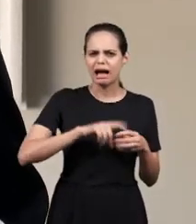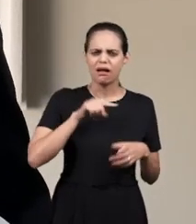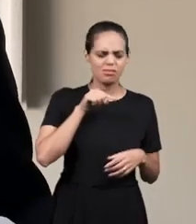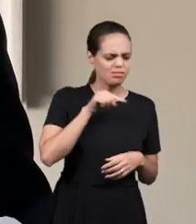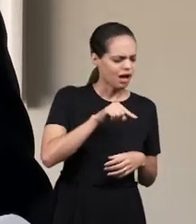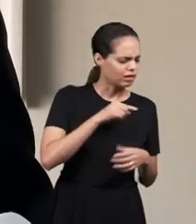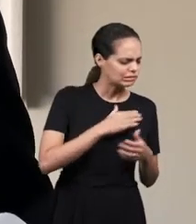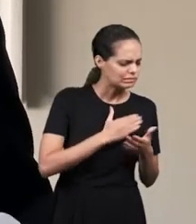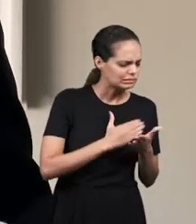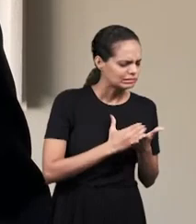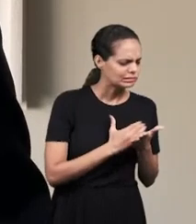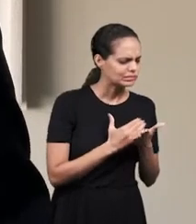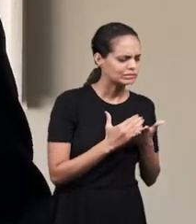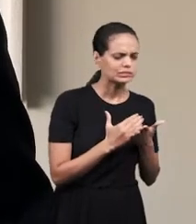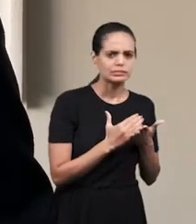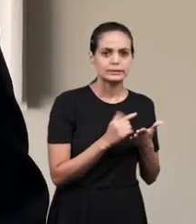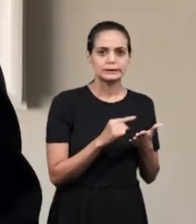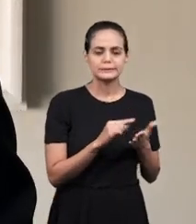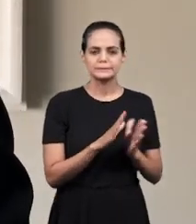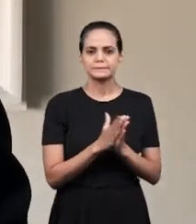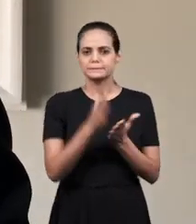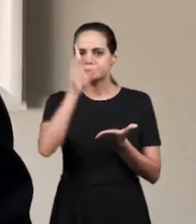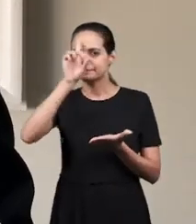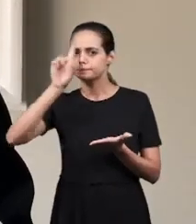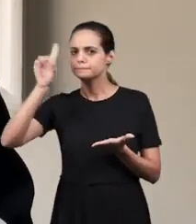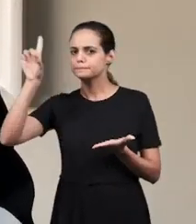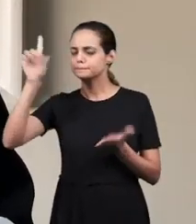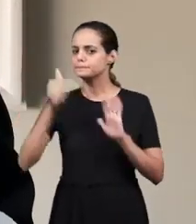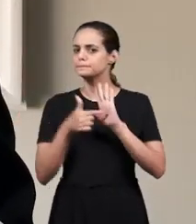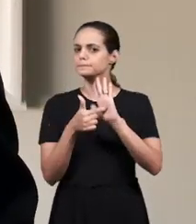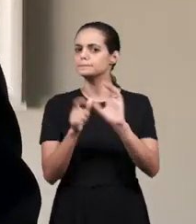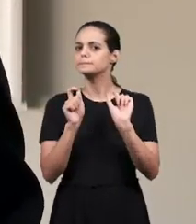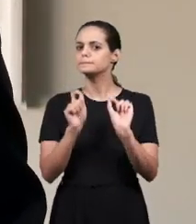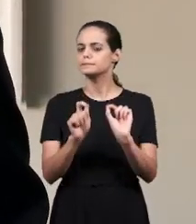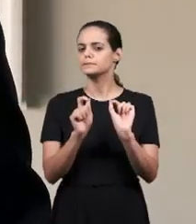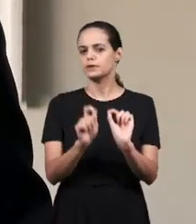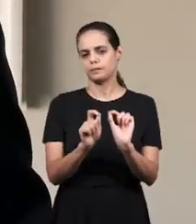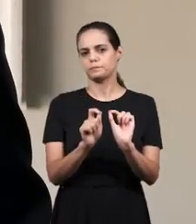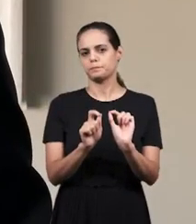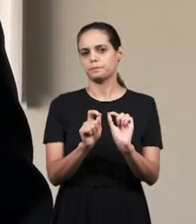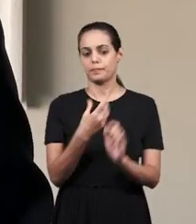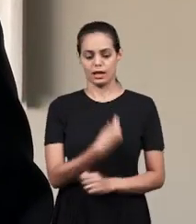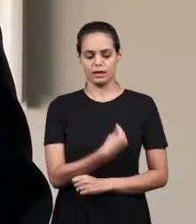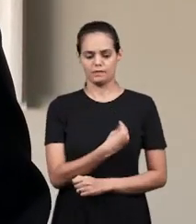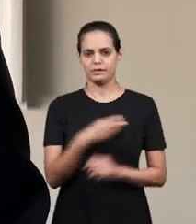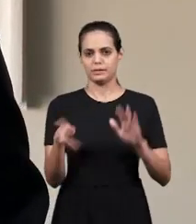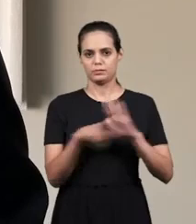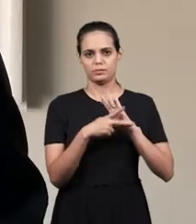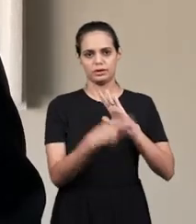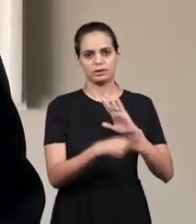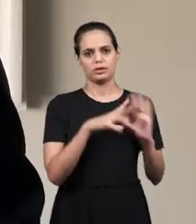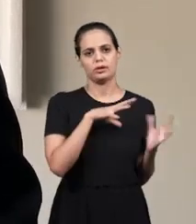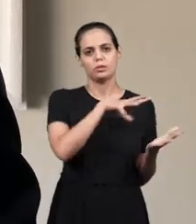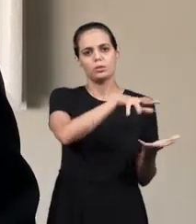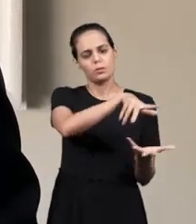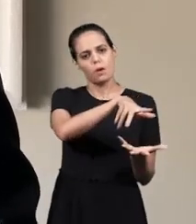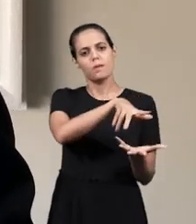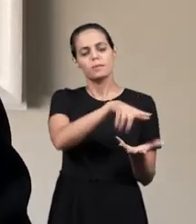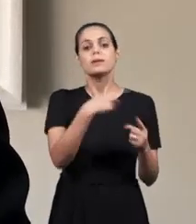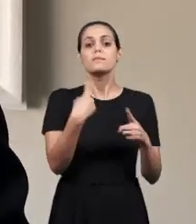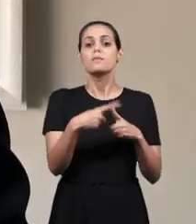the word of God says of the life of man, the mortal man. Man comes from clay and will return to